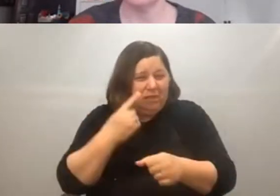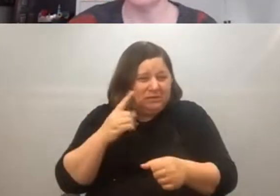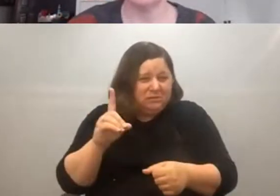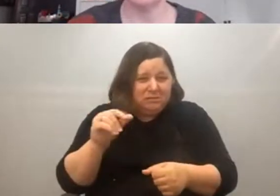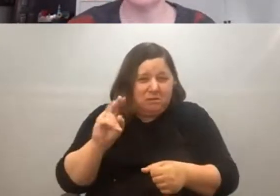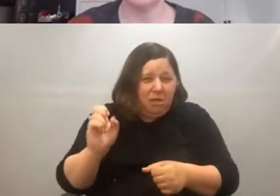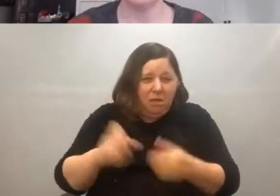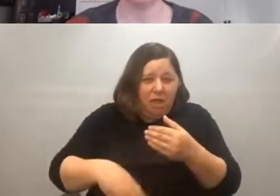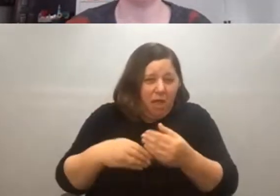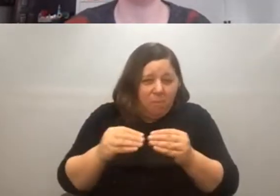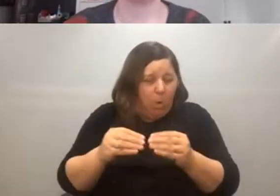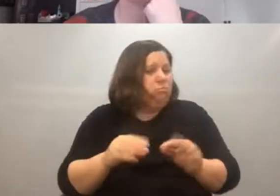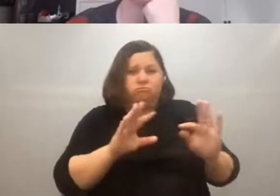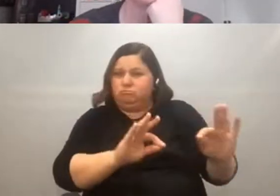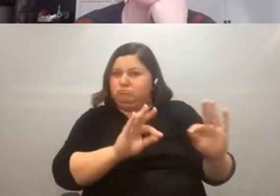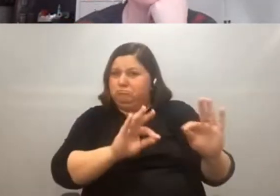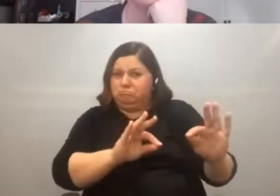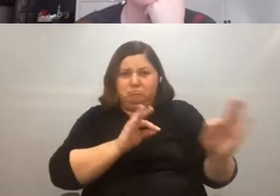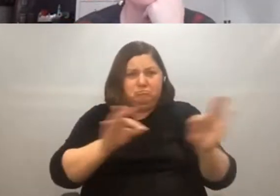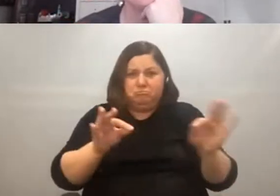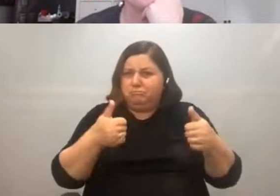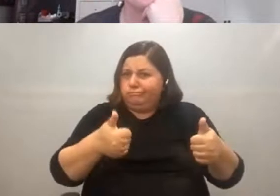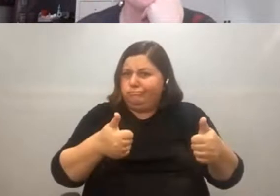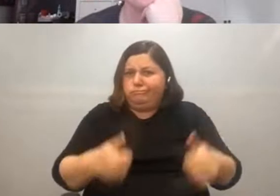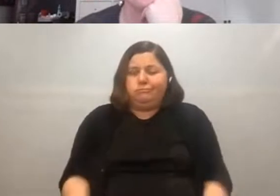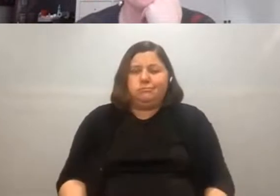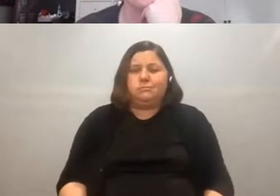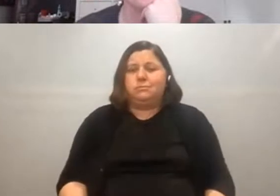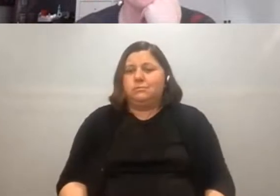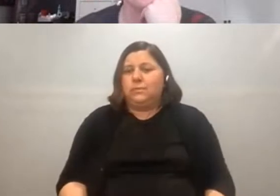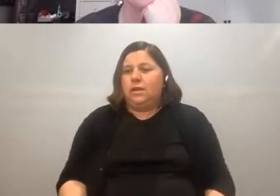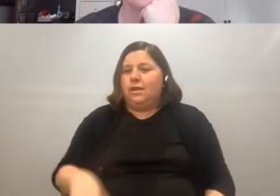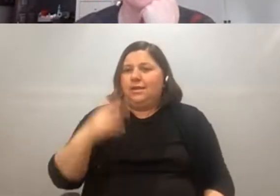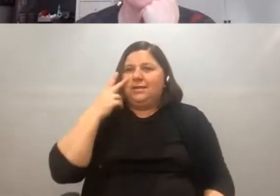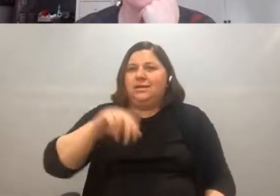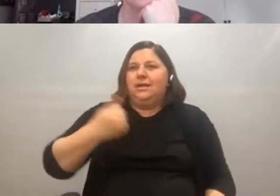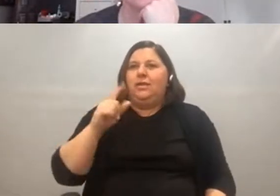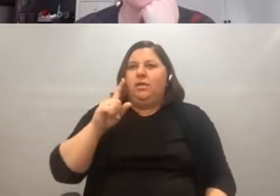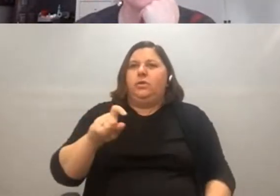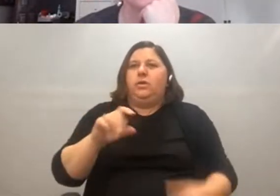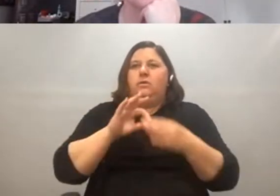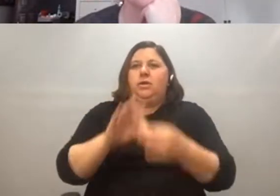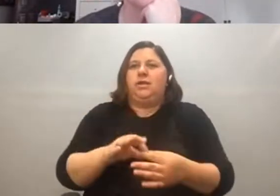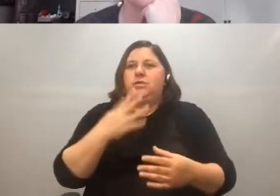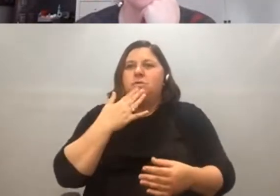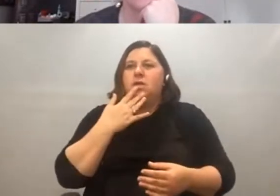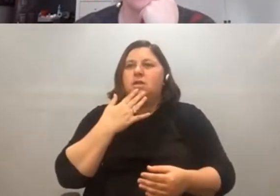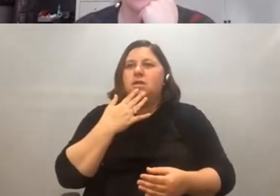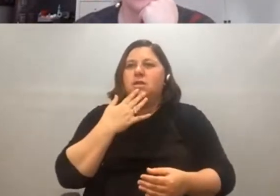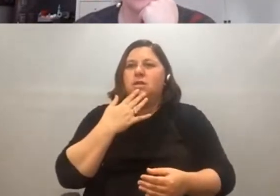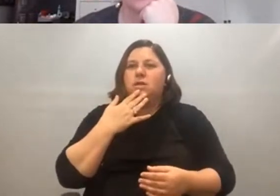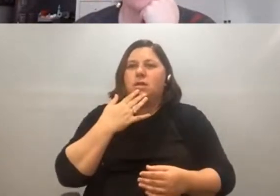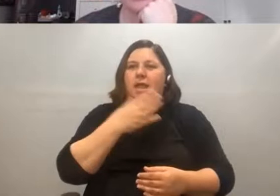missing there now you got it um i see another question that's come up about colors and things being